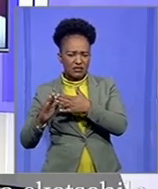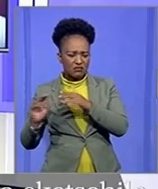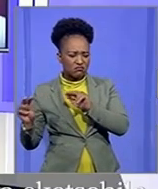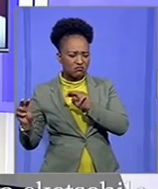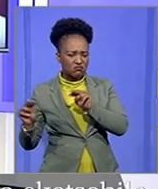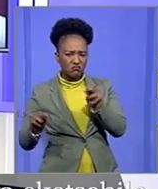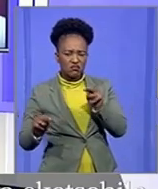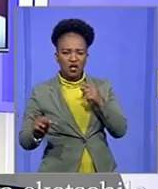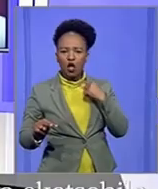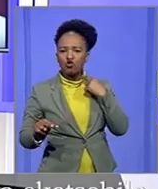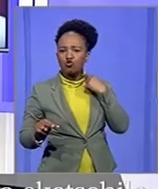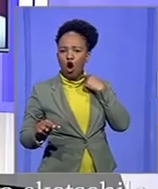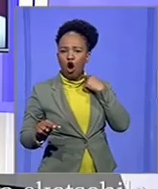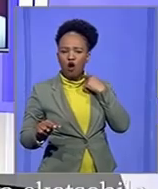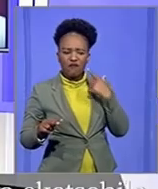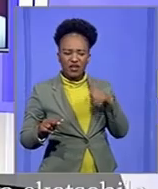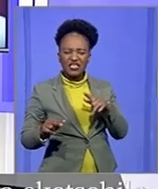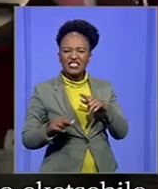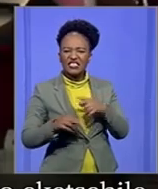sa tswabelewa.